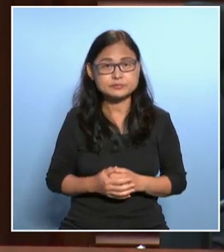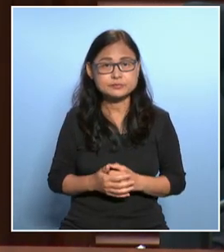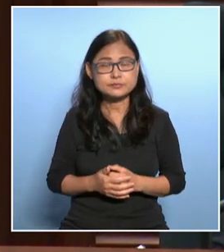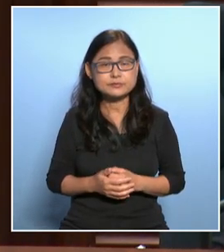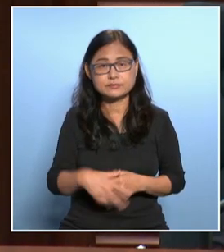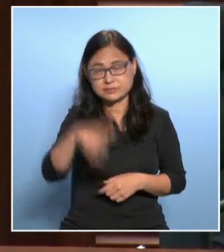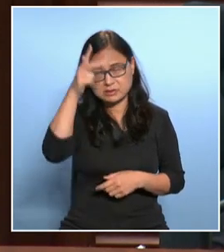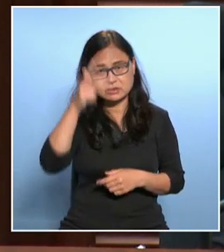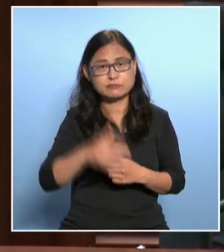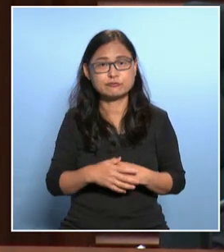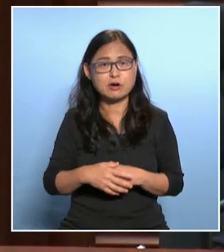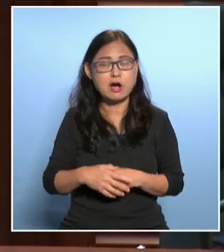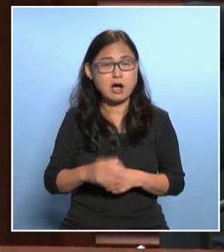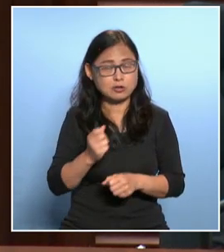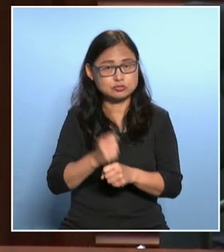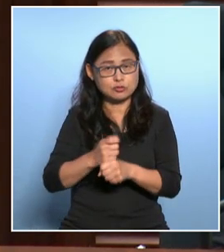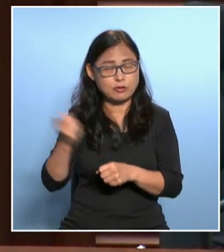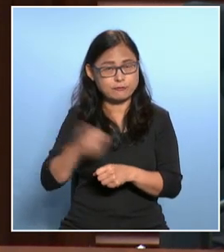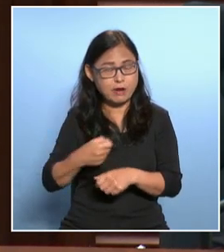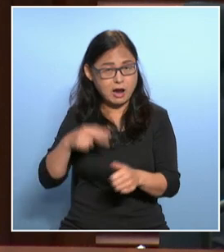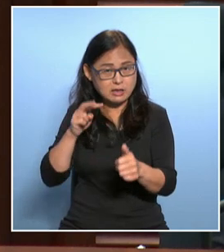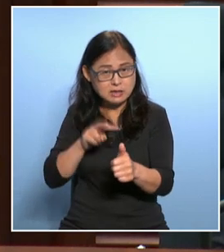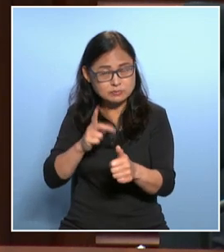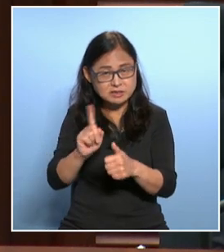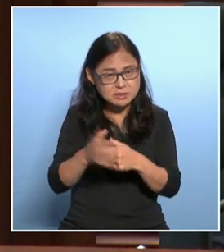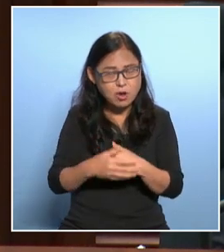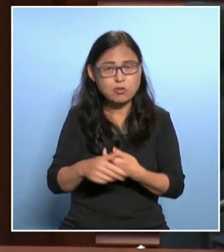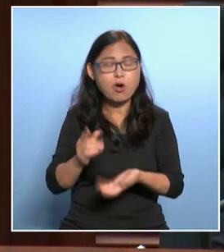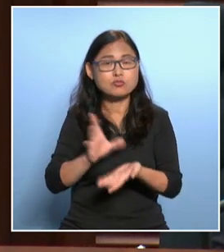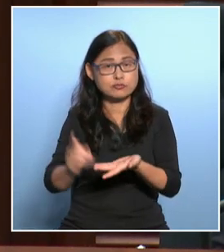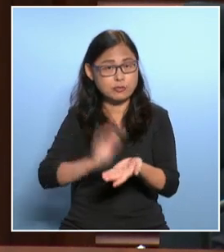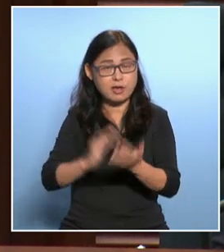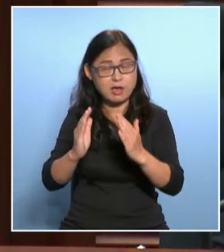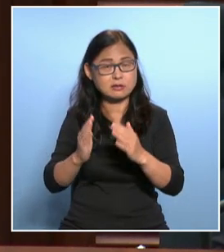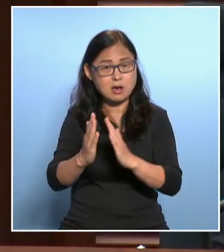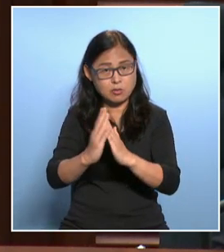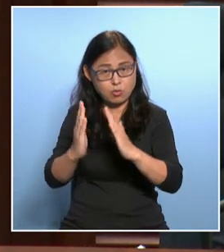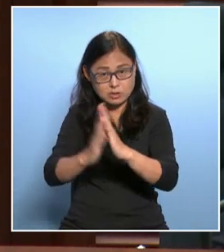up resources for other patients in need. In order to